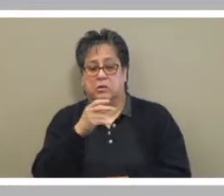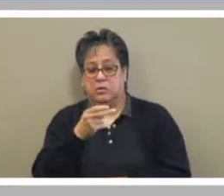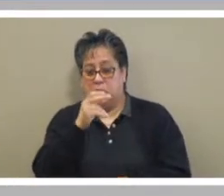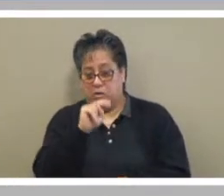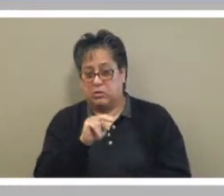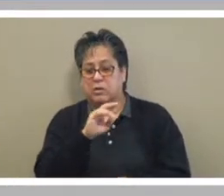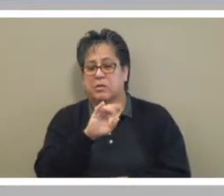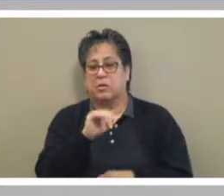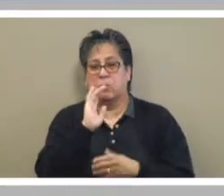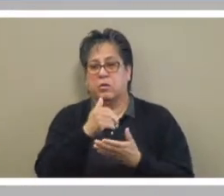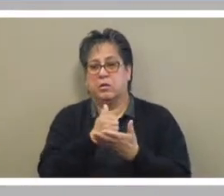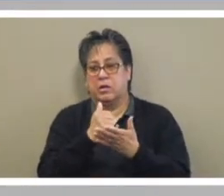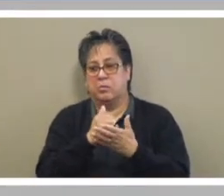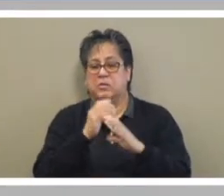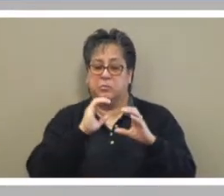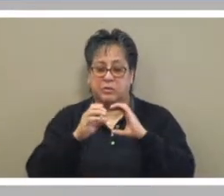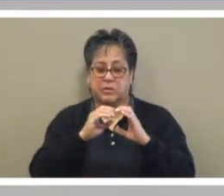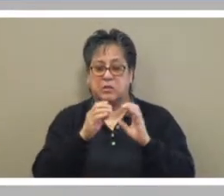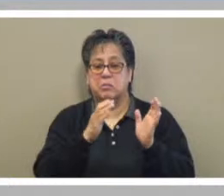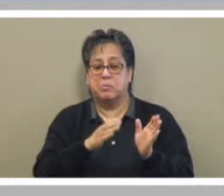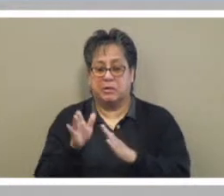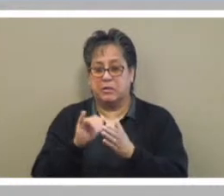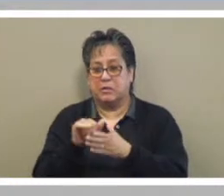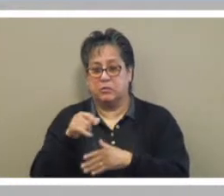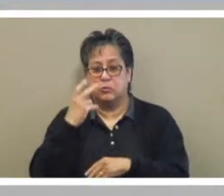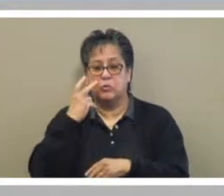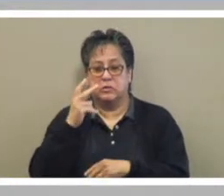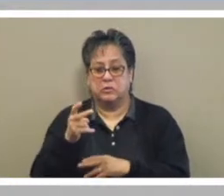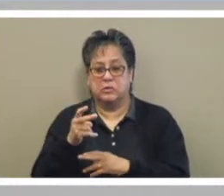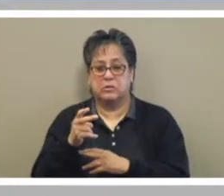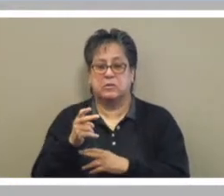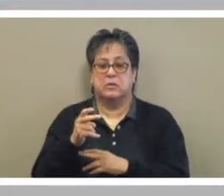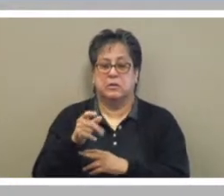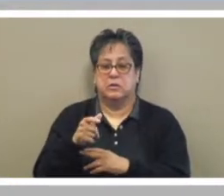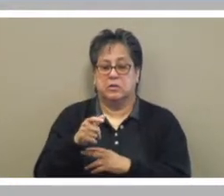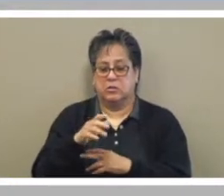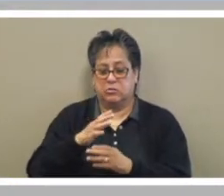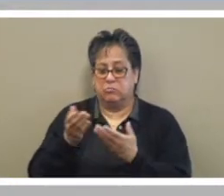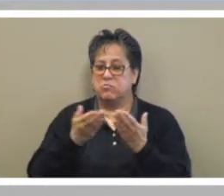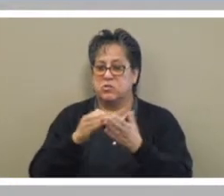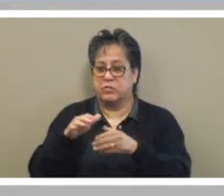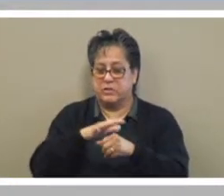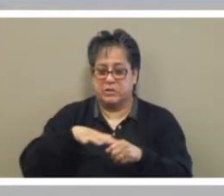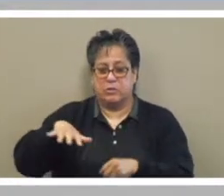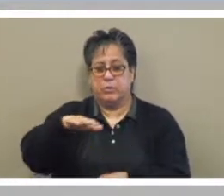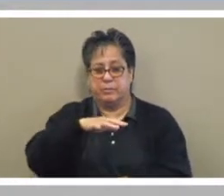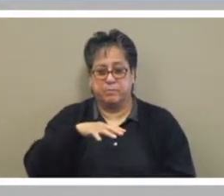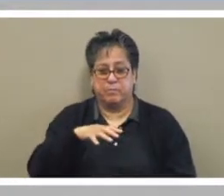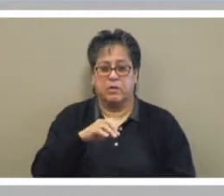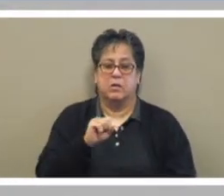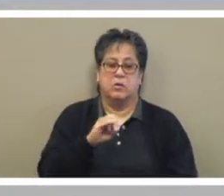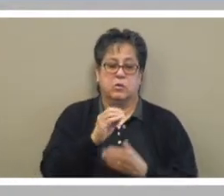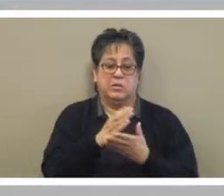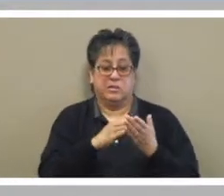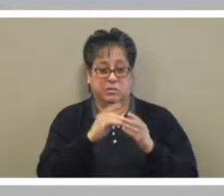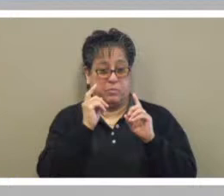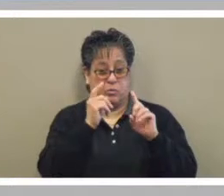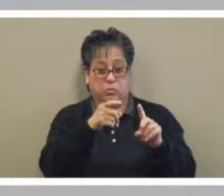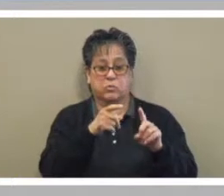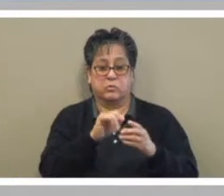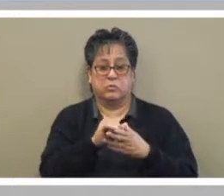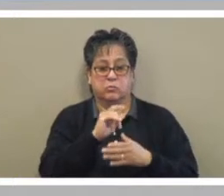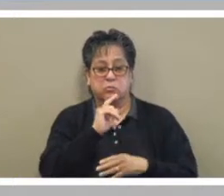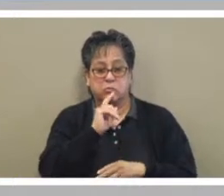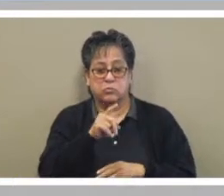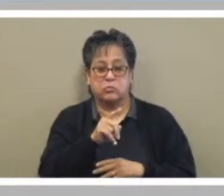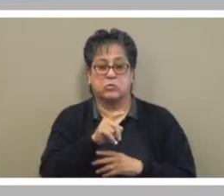helping us roll out the communication plan that you've been seeing, hopefully throughout the entire service area that we have. So some of our goals that we really wanted to reach